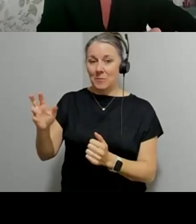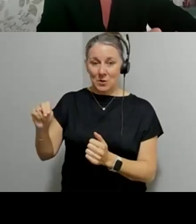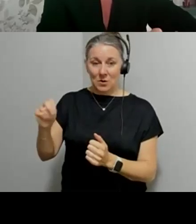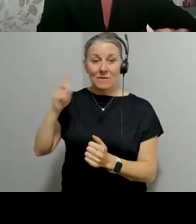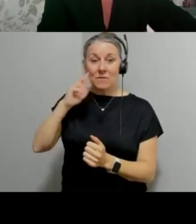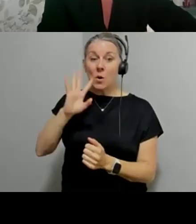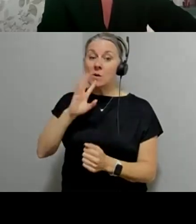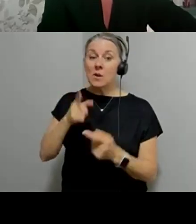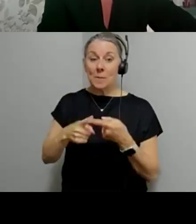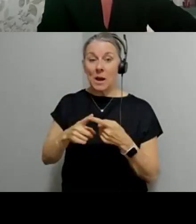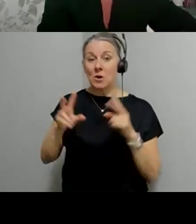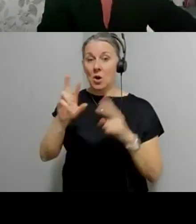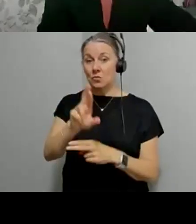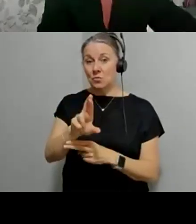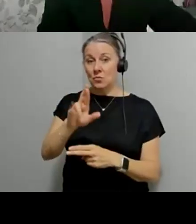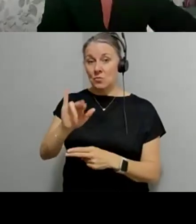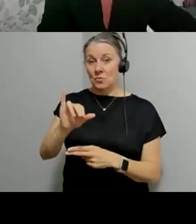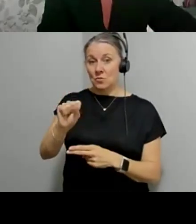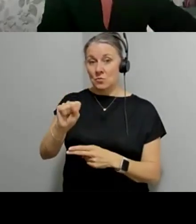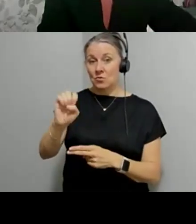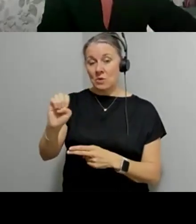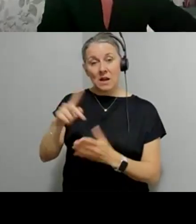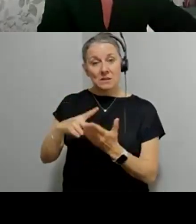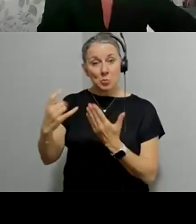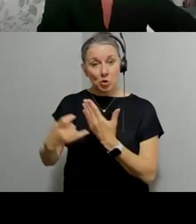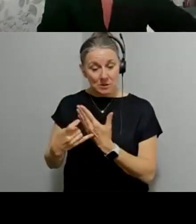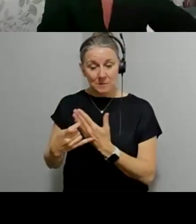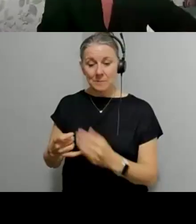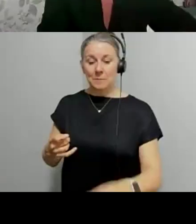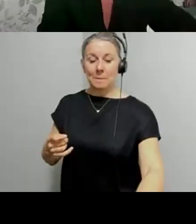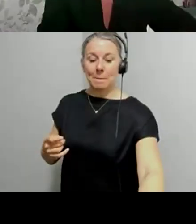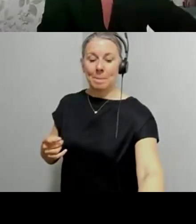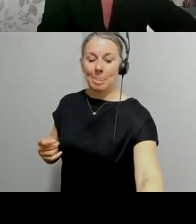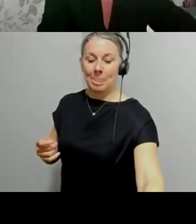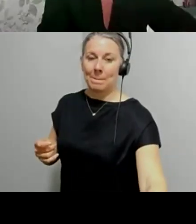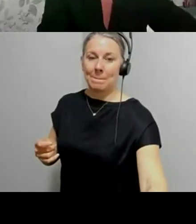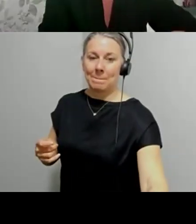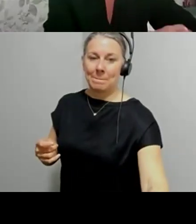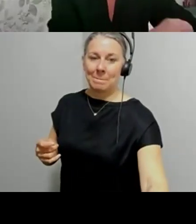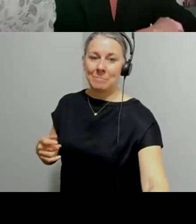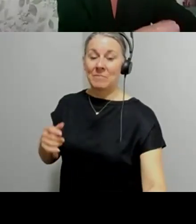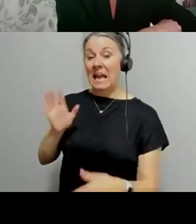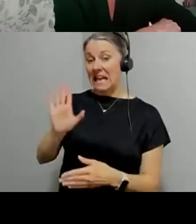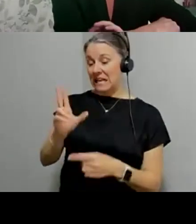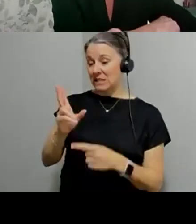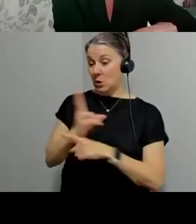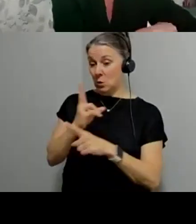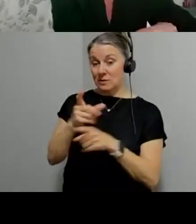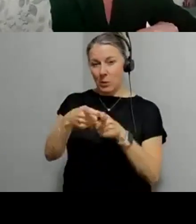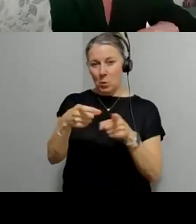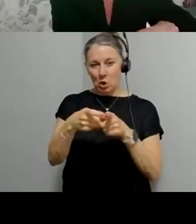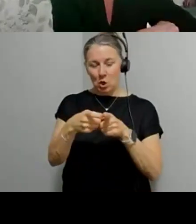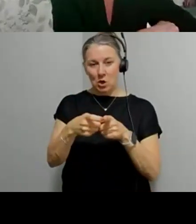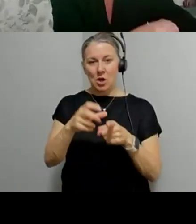talk about the RISE project and his use of the terminology around restorative justice and all of